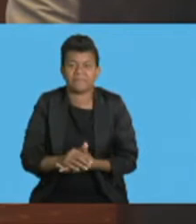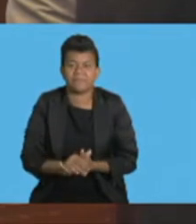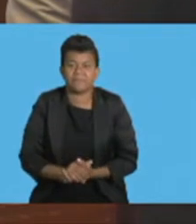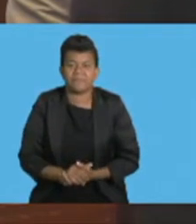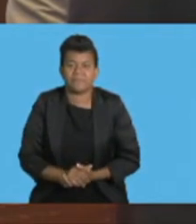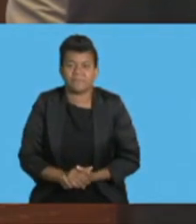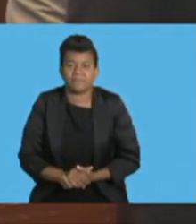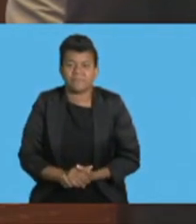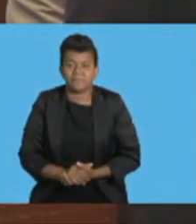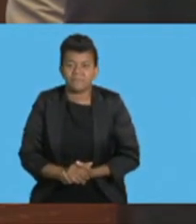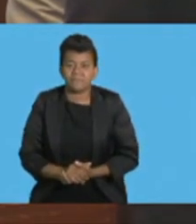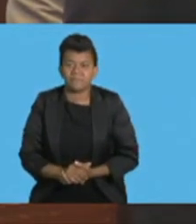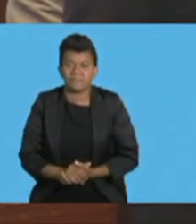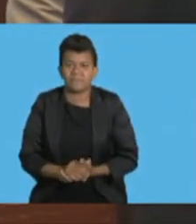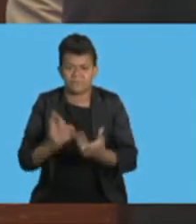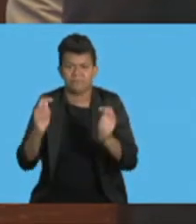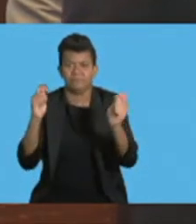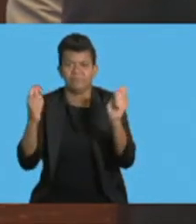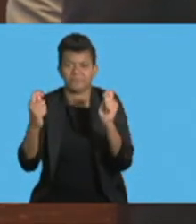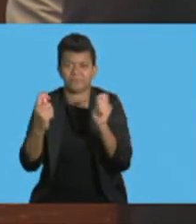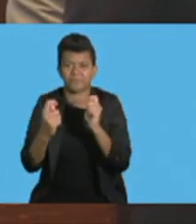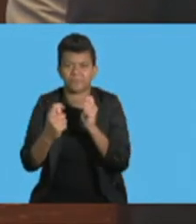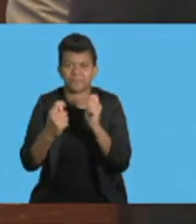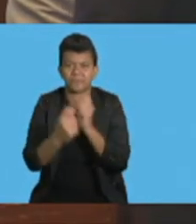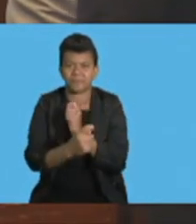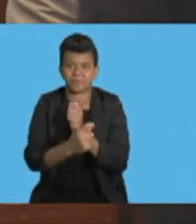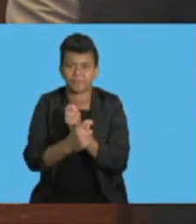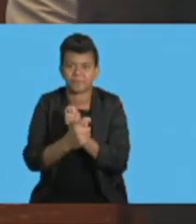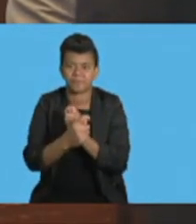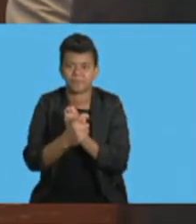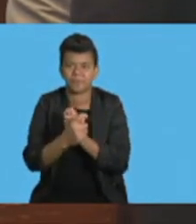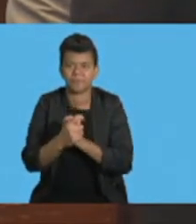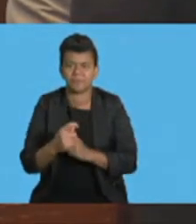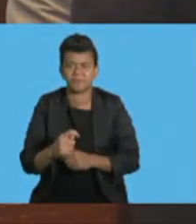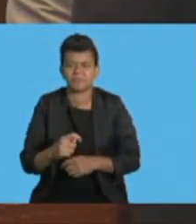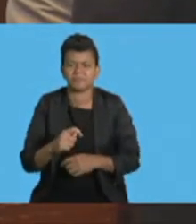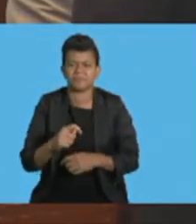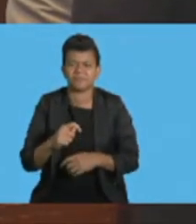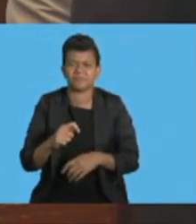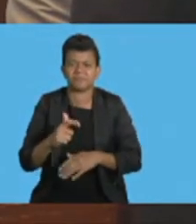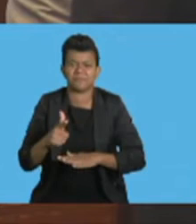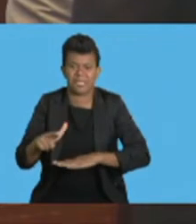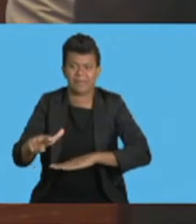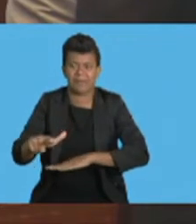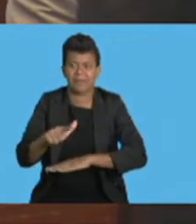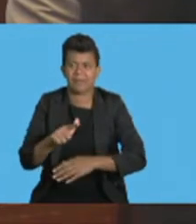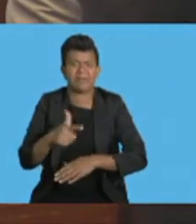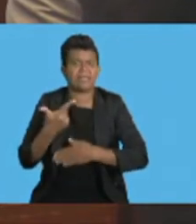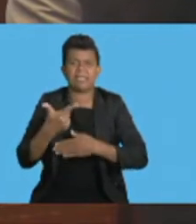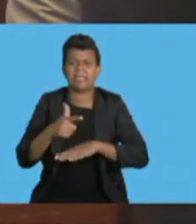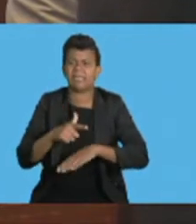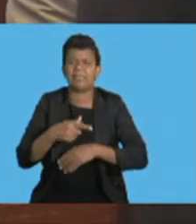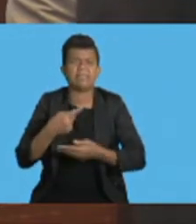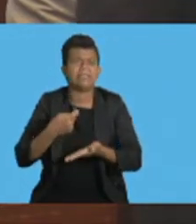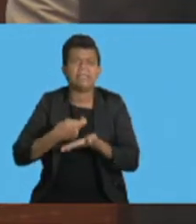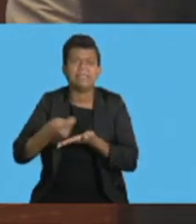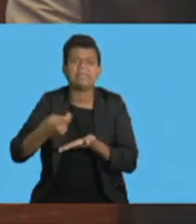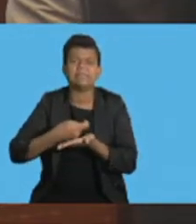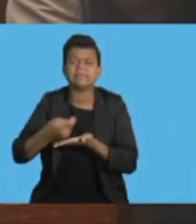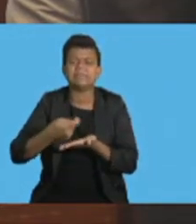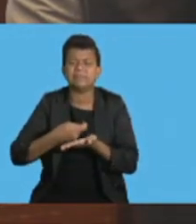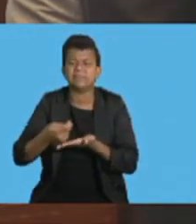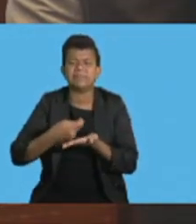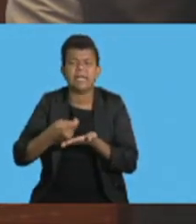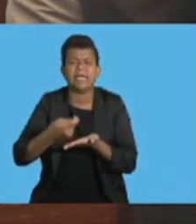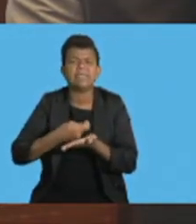was converted from crown lease, from a crown piece of land to freehold, and then subsequently transferred to